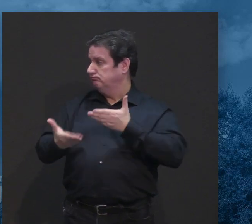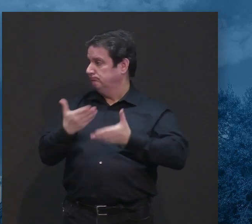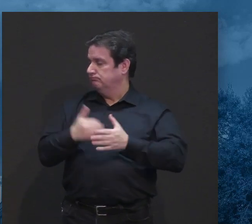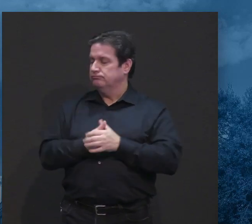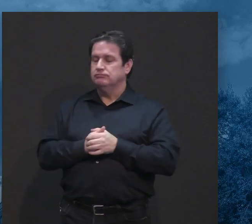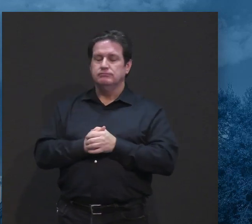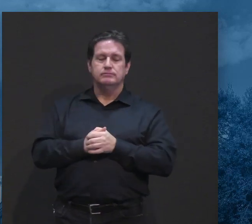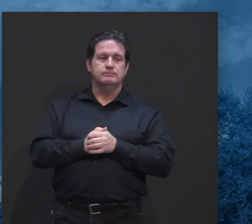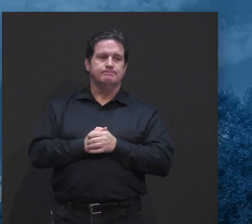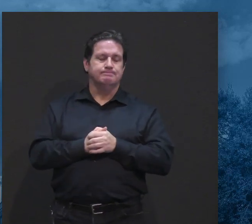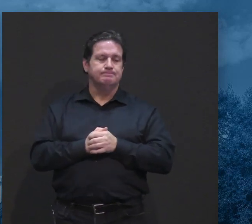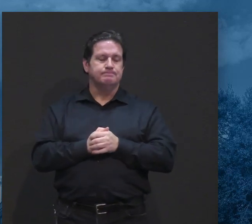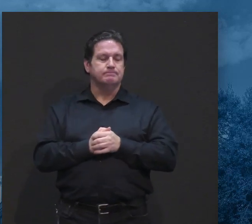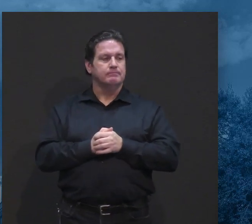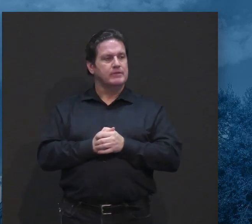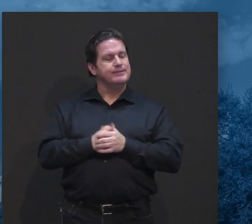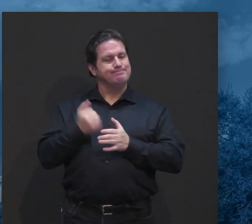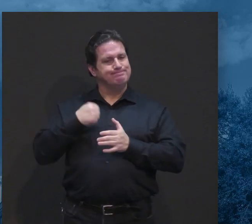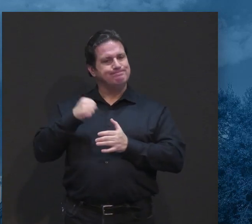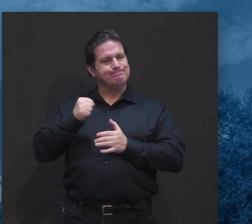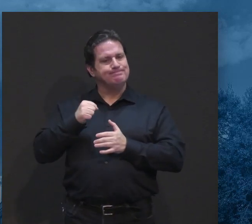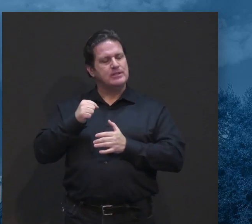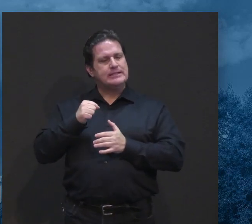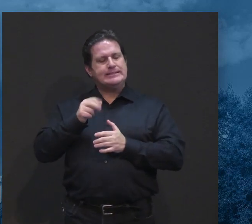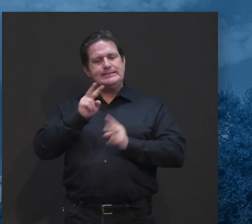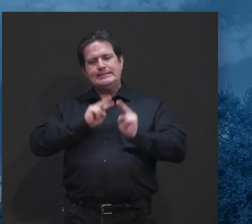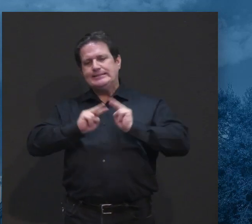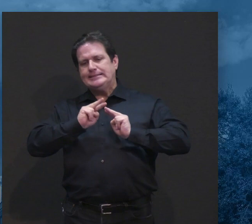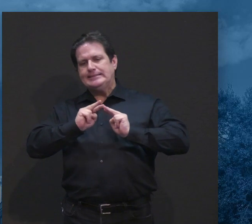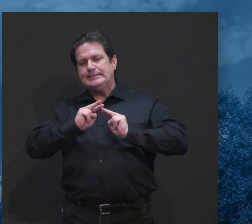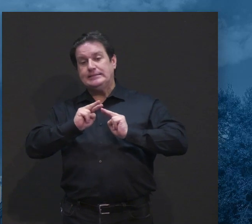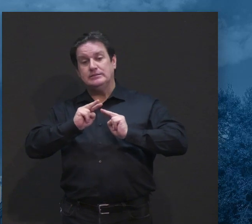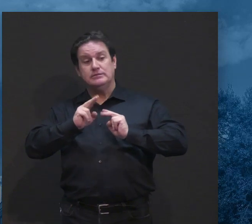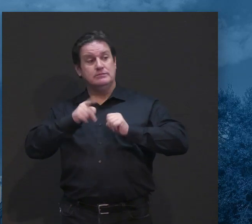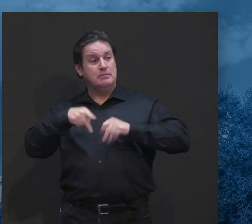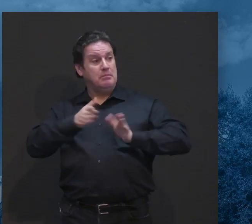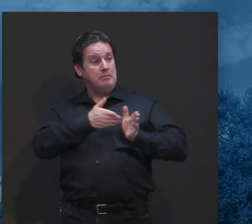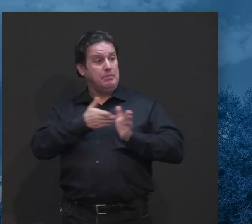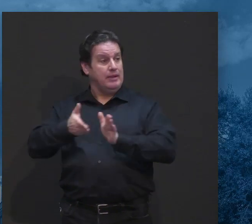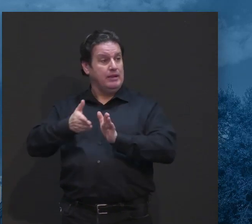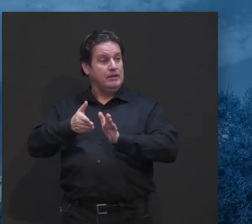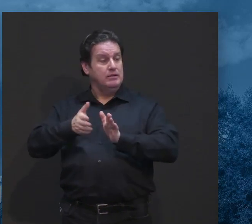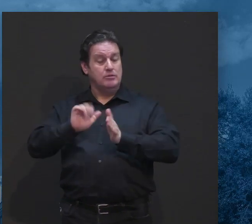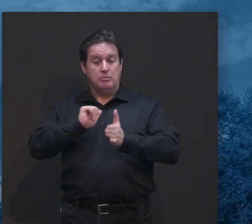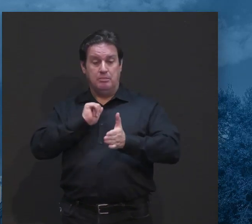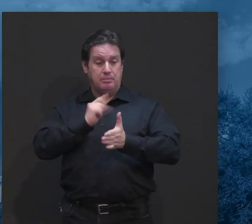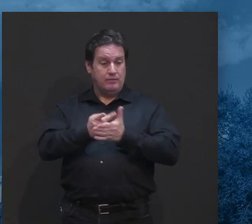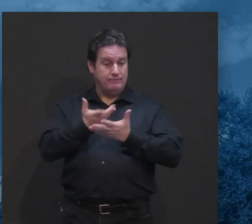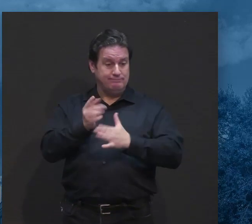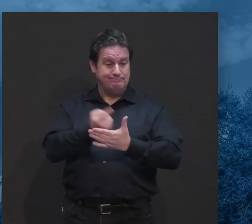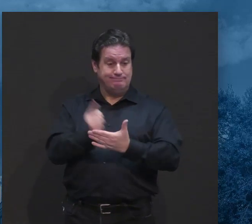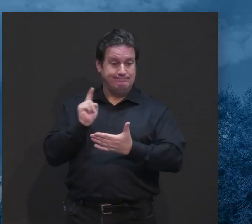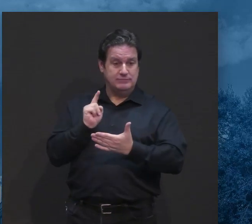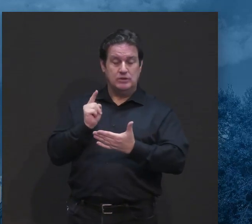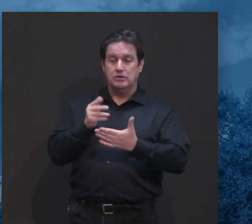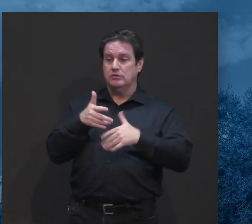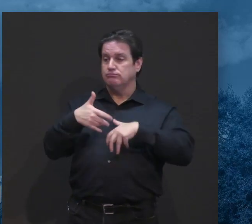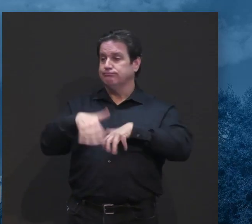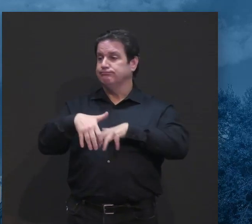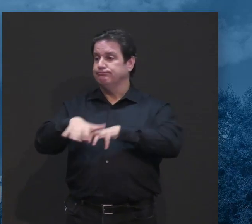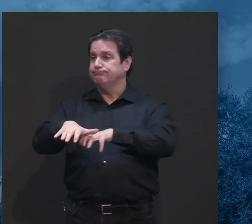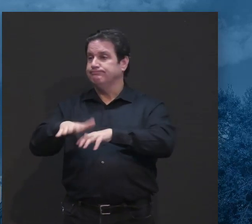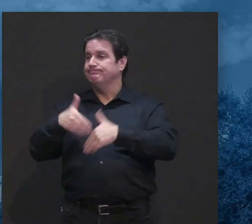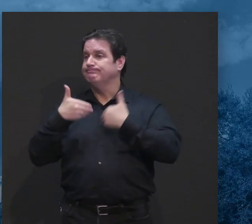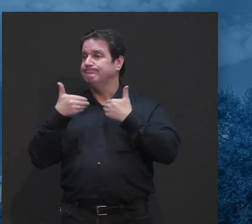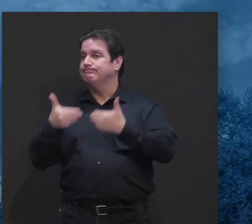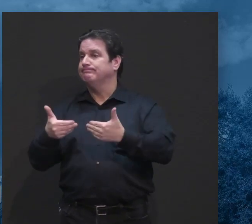Yeah, so we are reviewing those plans that have been approved,